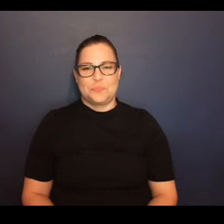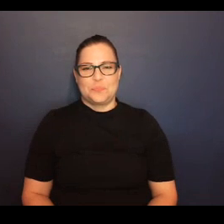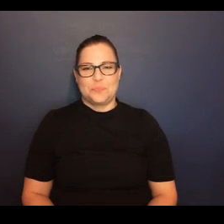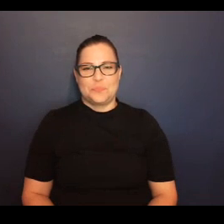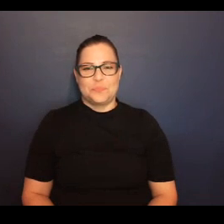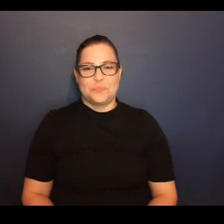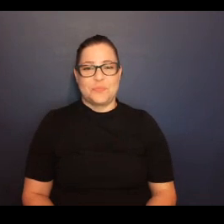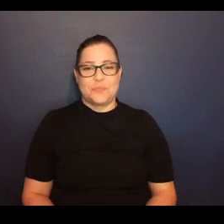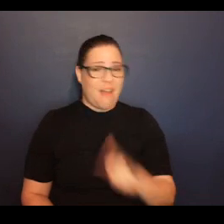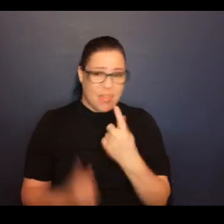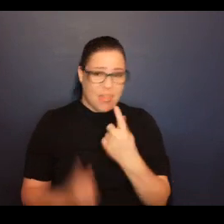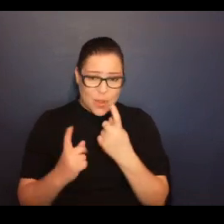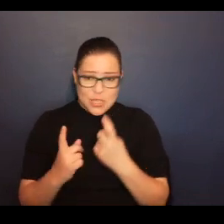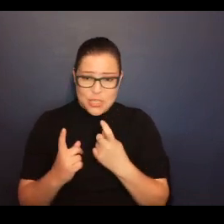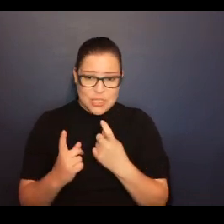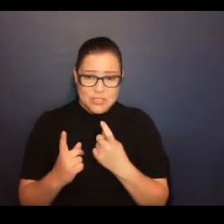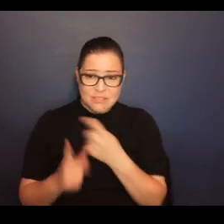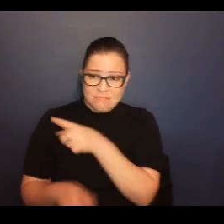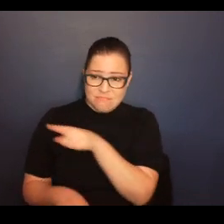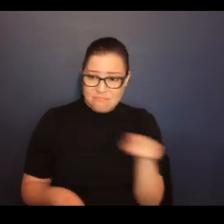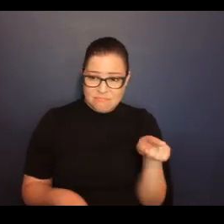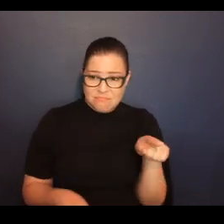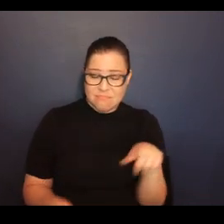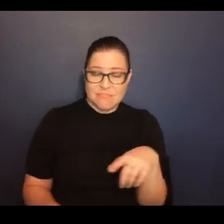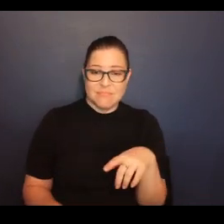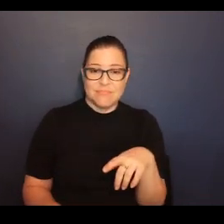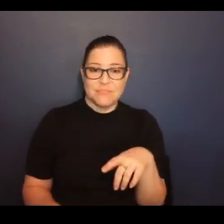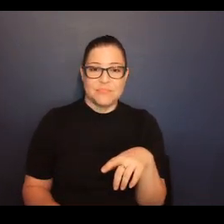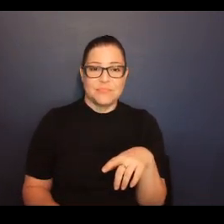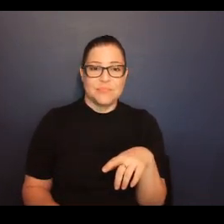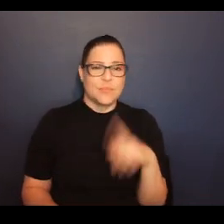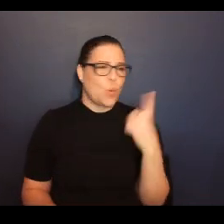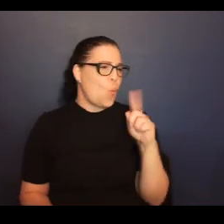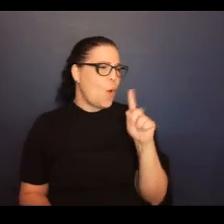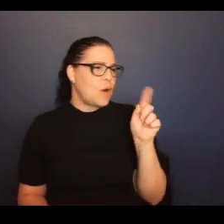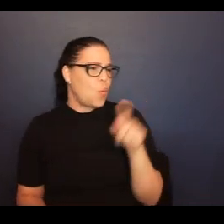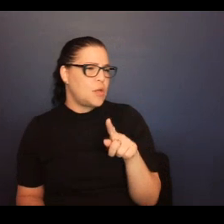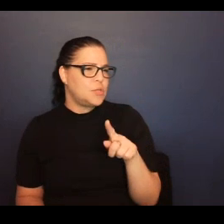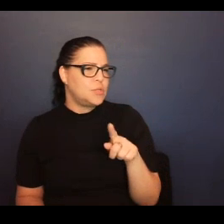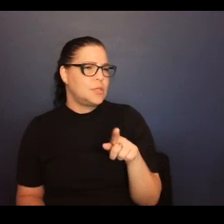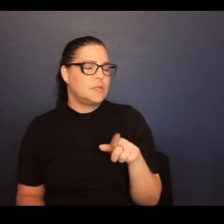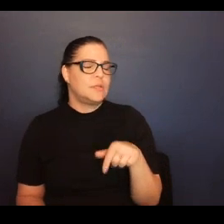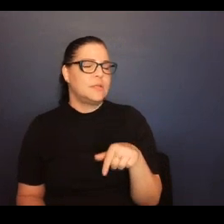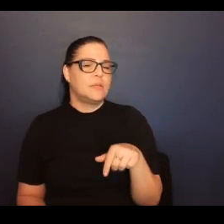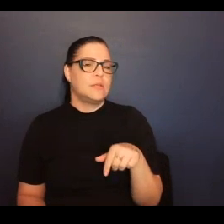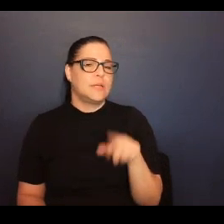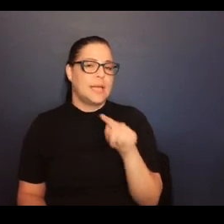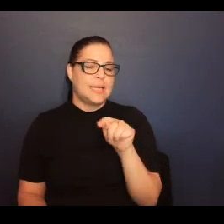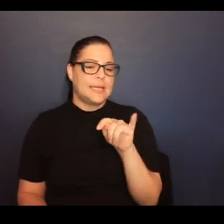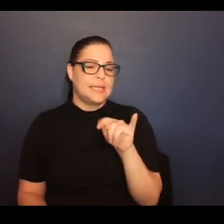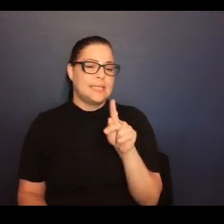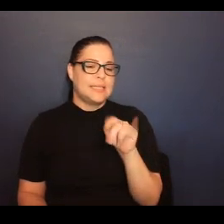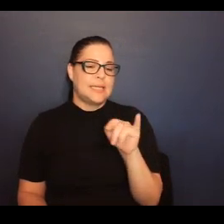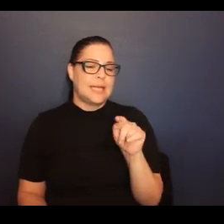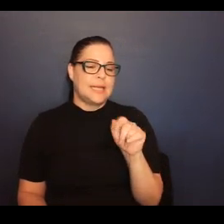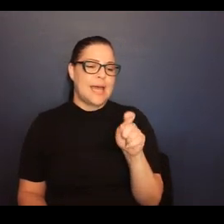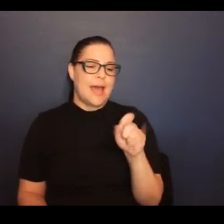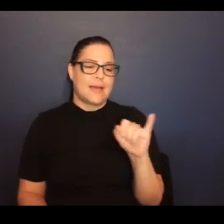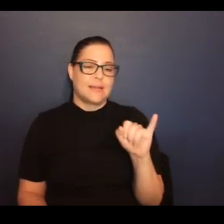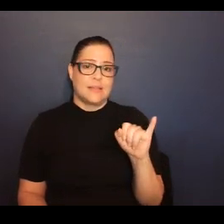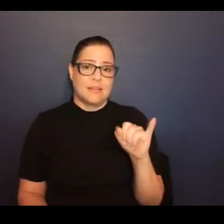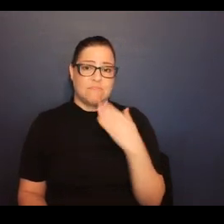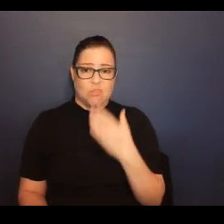All right. Anything else from my colleagues? Yeah, I just have one question. Did Tiki Taxi, how was that